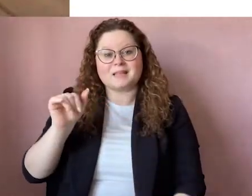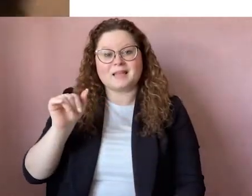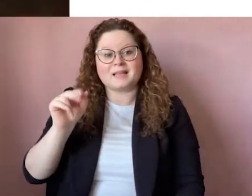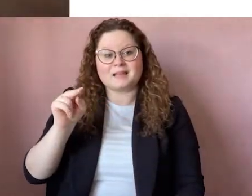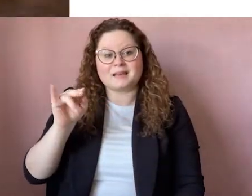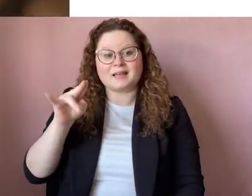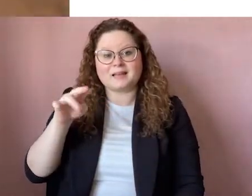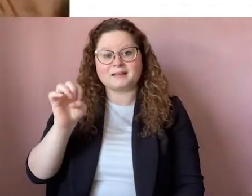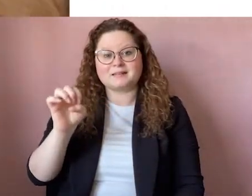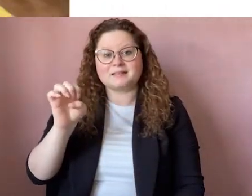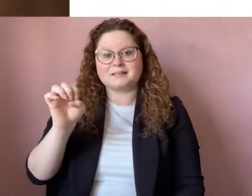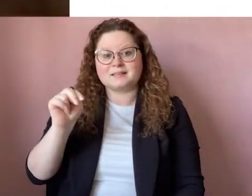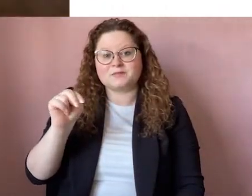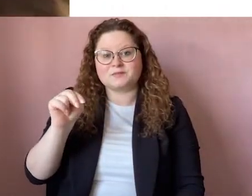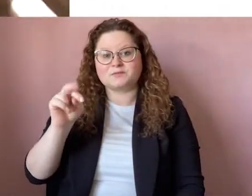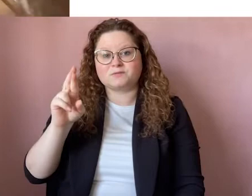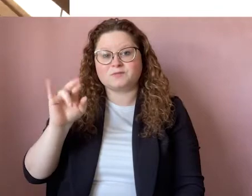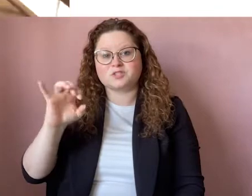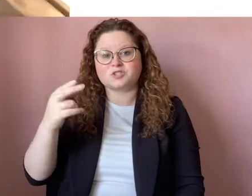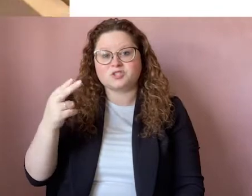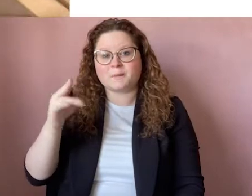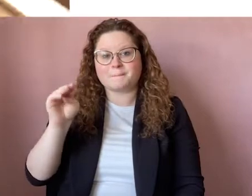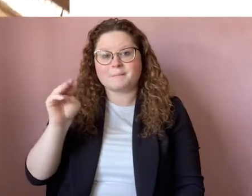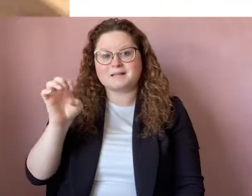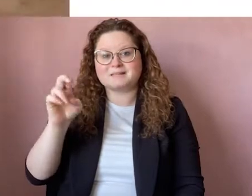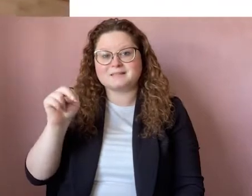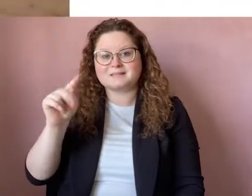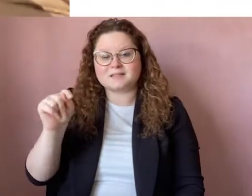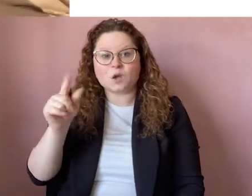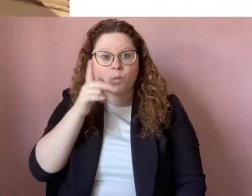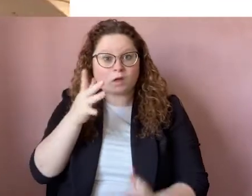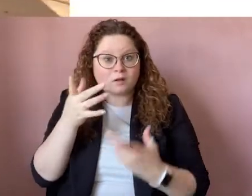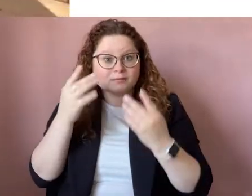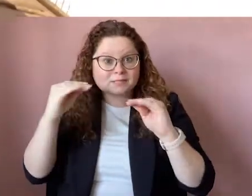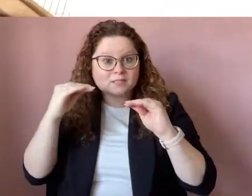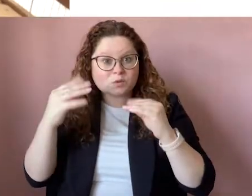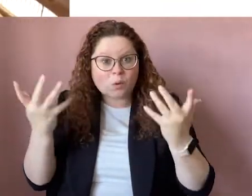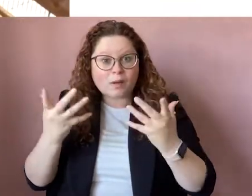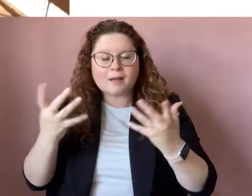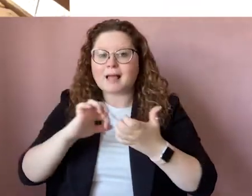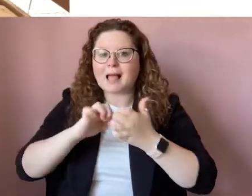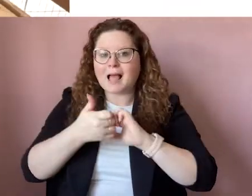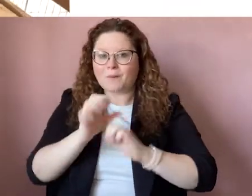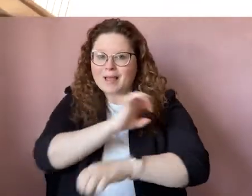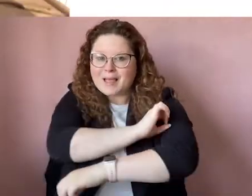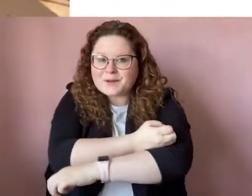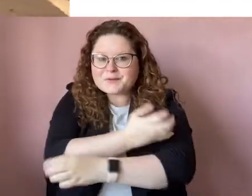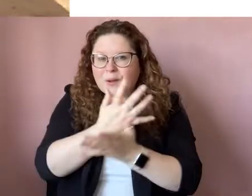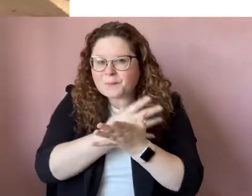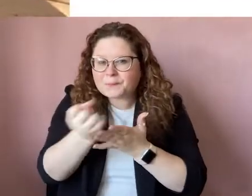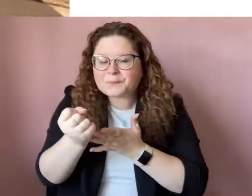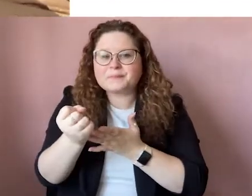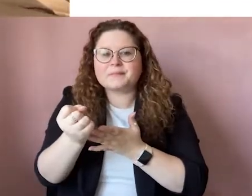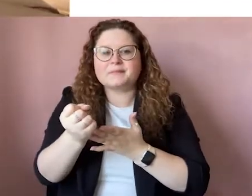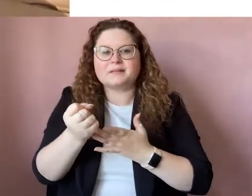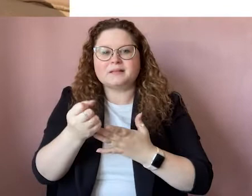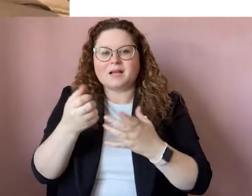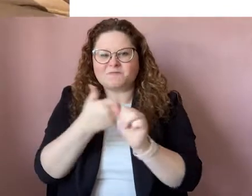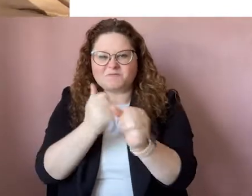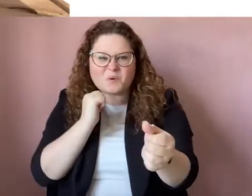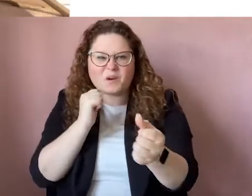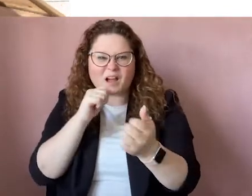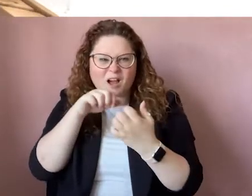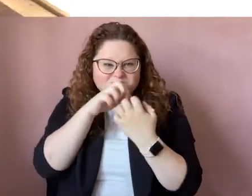can engage your dog's senses, burn off excess energy, and fight off things like destructive chewing and